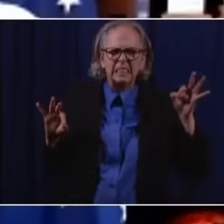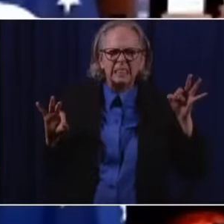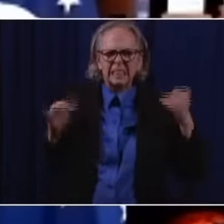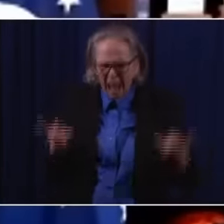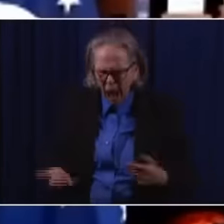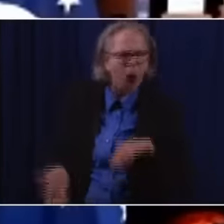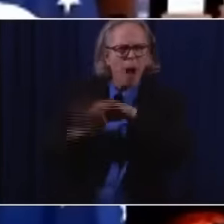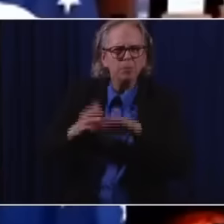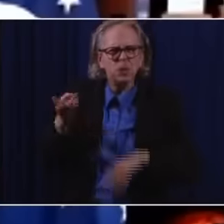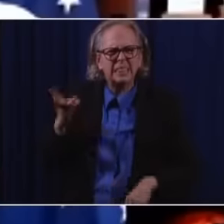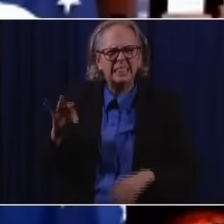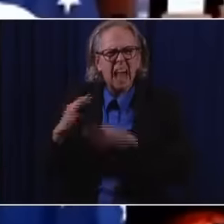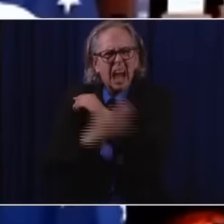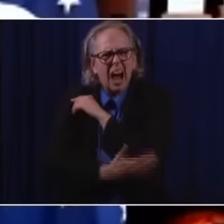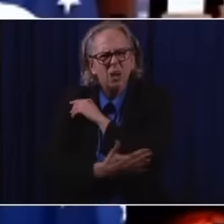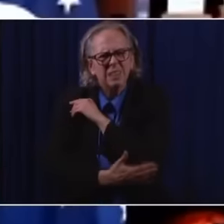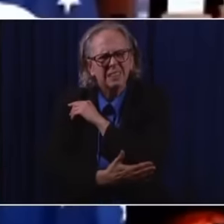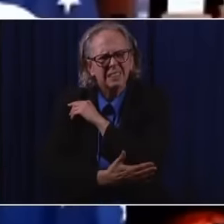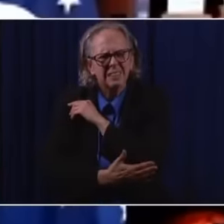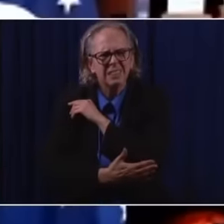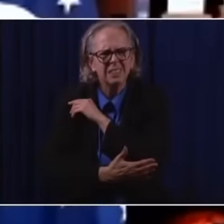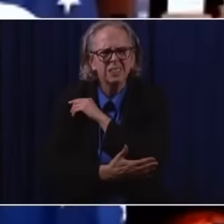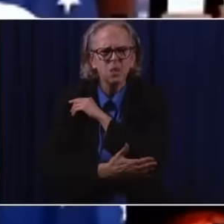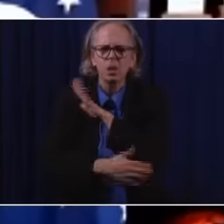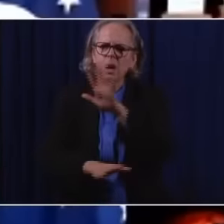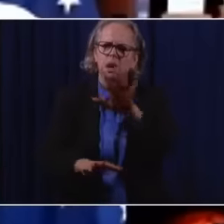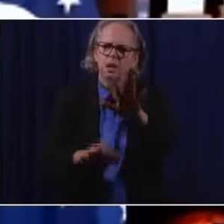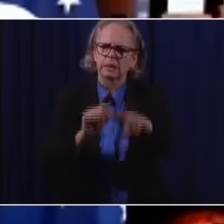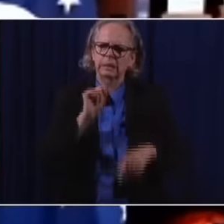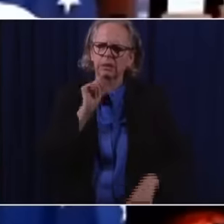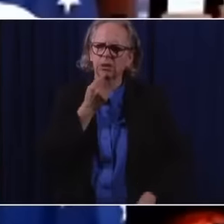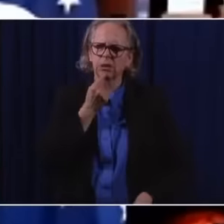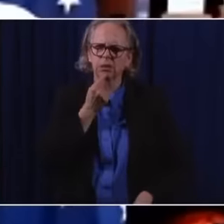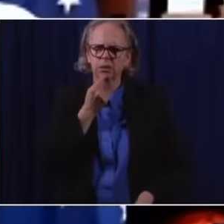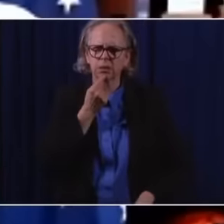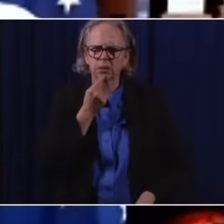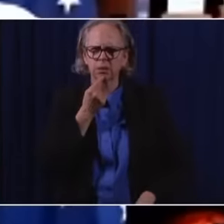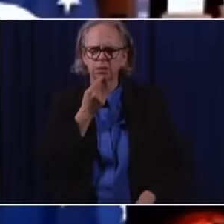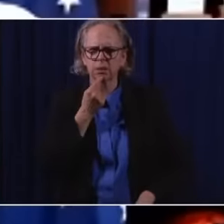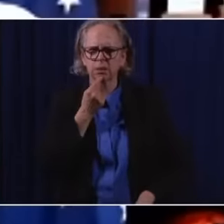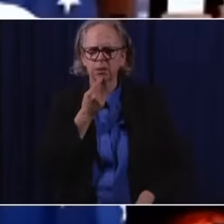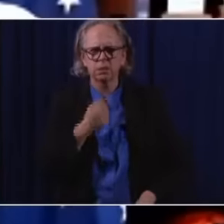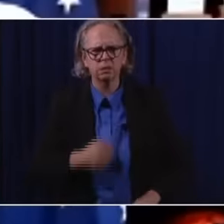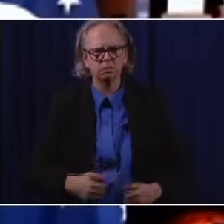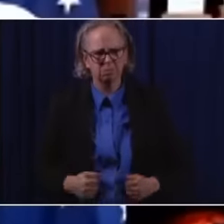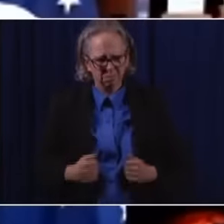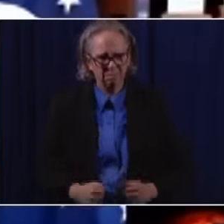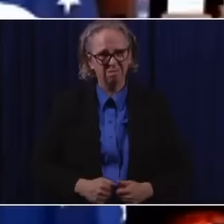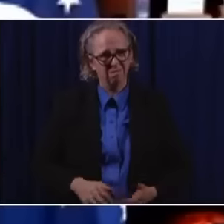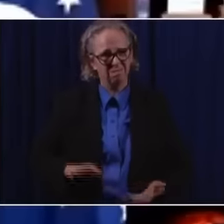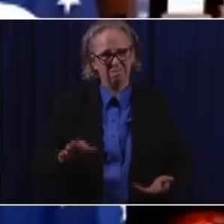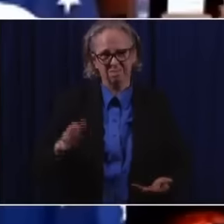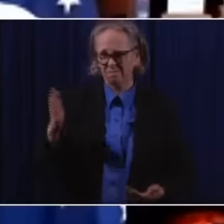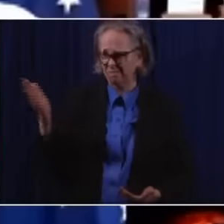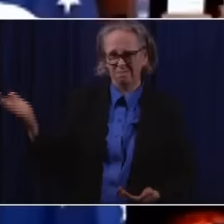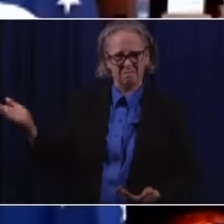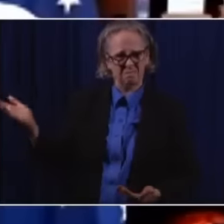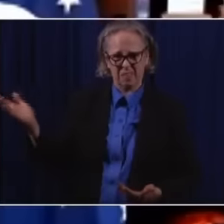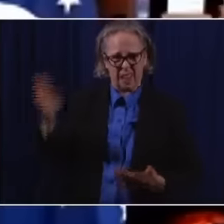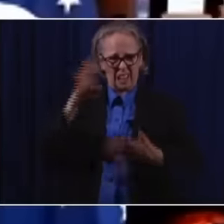exceed that 100 cases per 100,000. And as we saw on the chart earlier, there are many counties that are